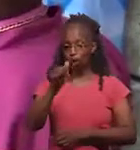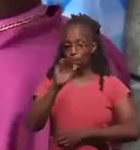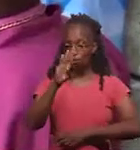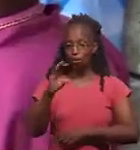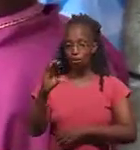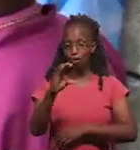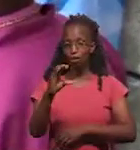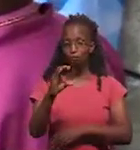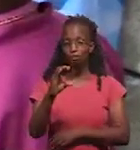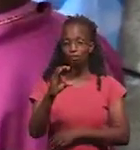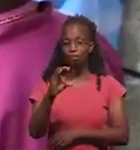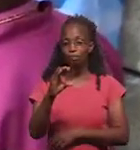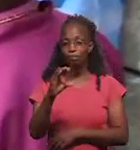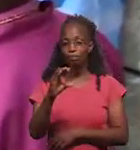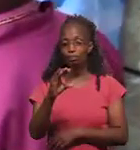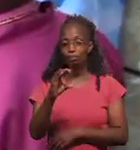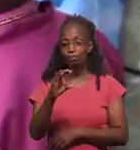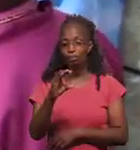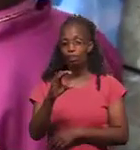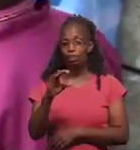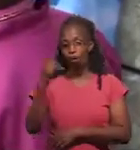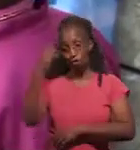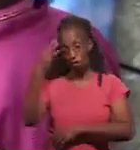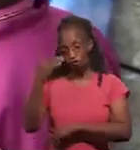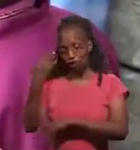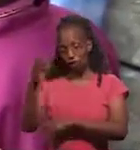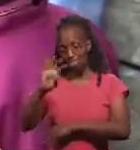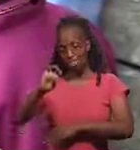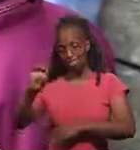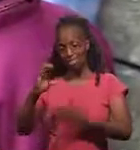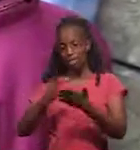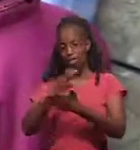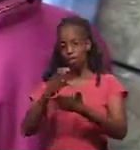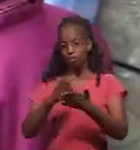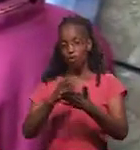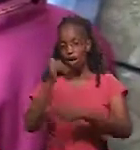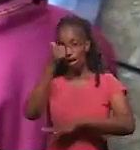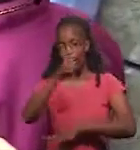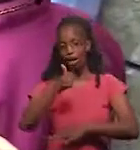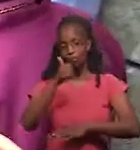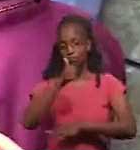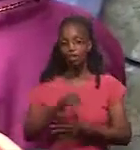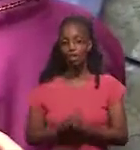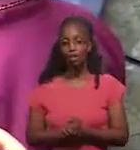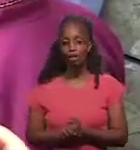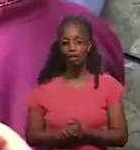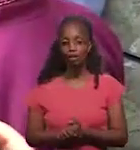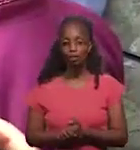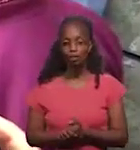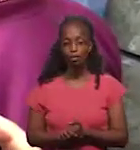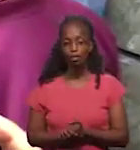of ABC East and East Central and Southern Africa. I am